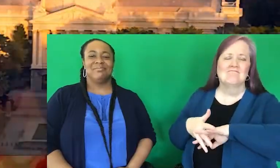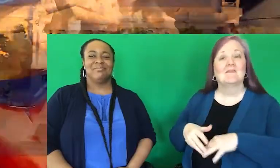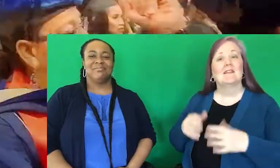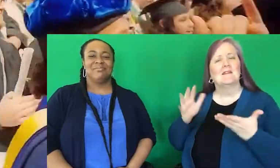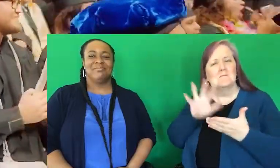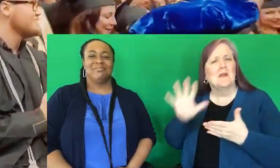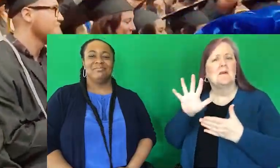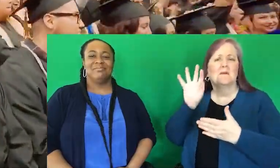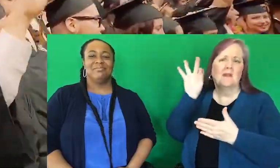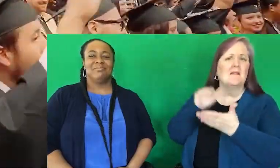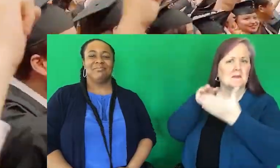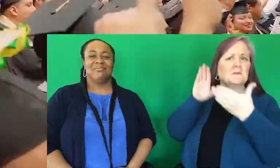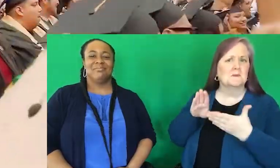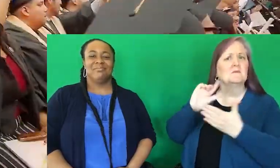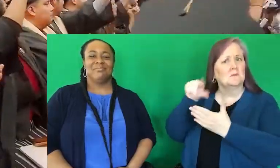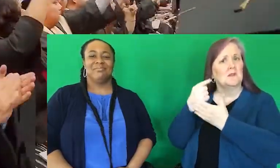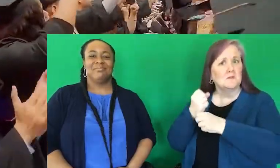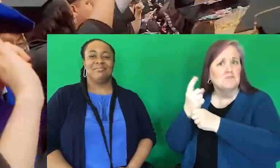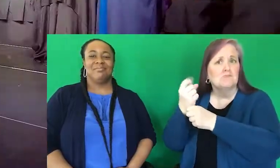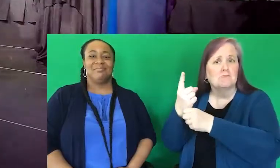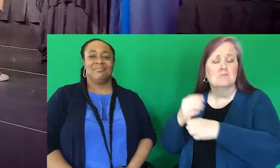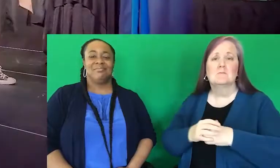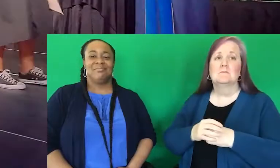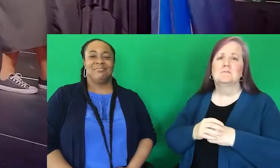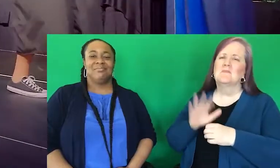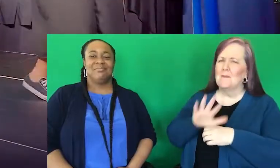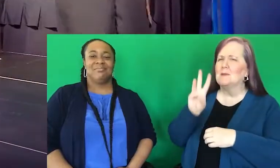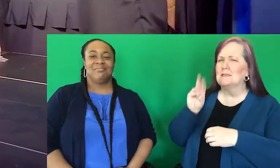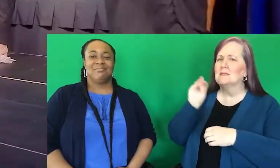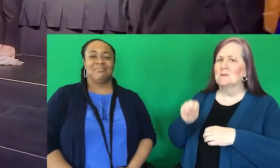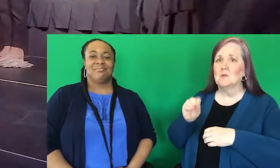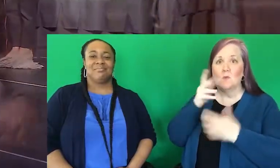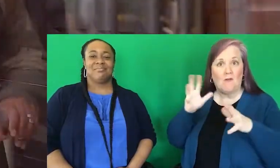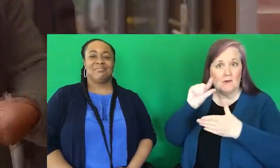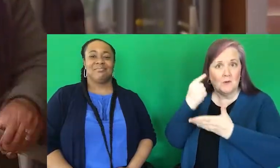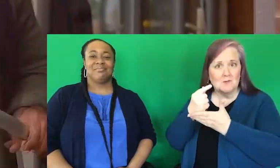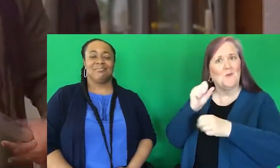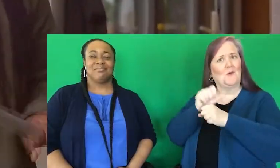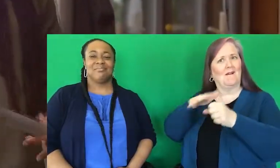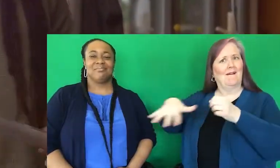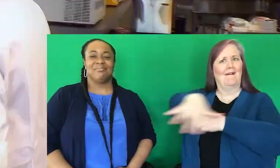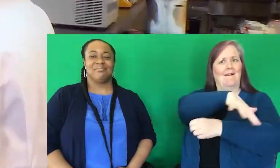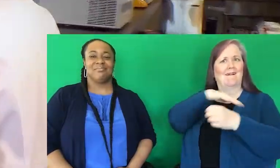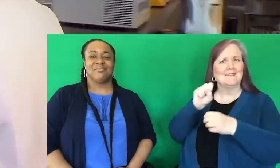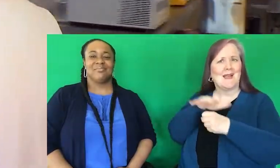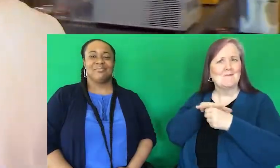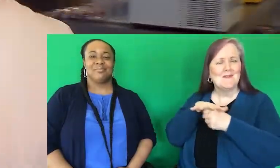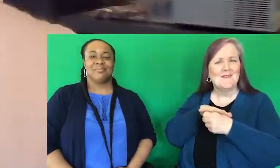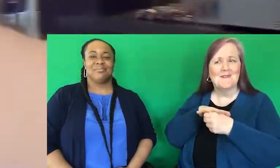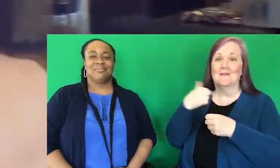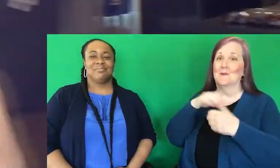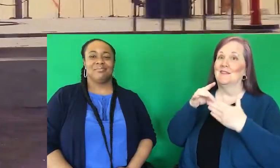community, where approximately 9,000 students graduate every year. 60% of our alumni work